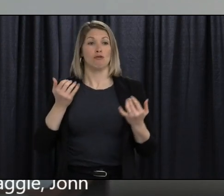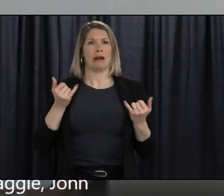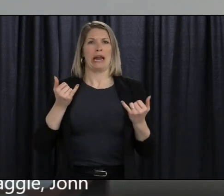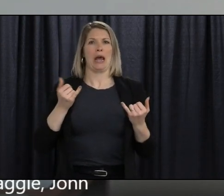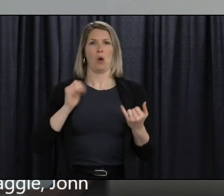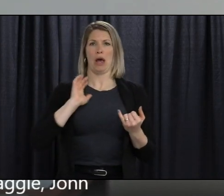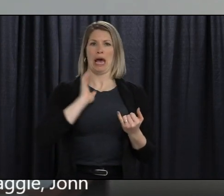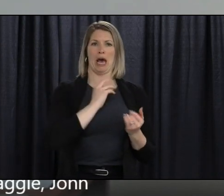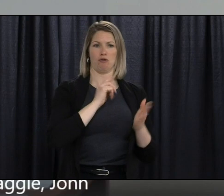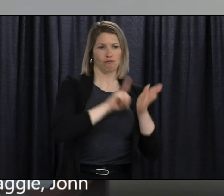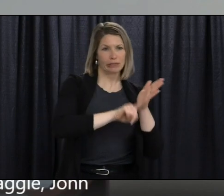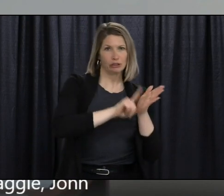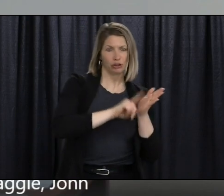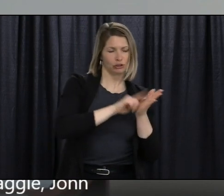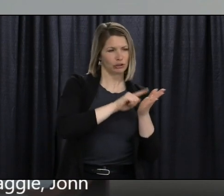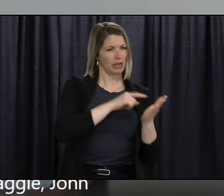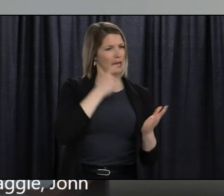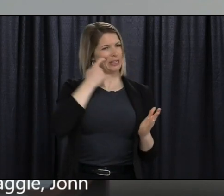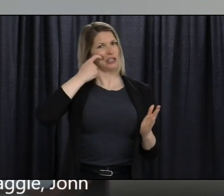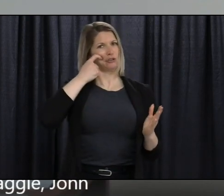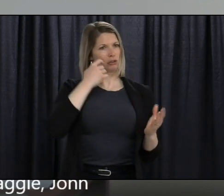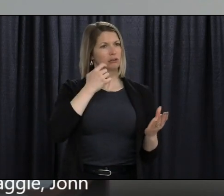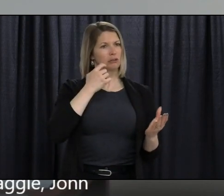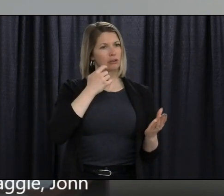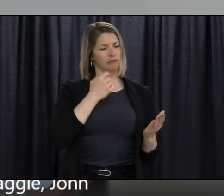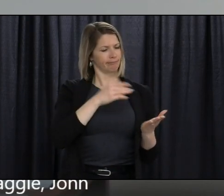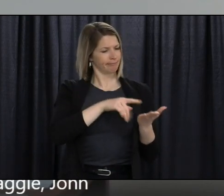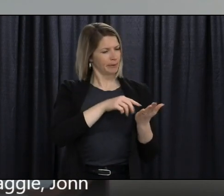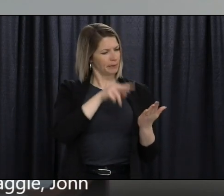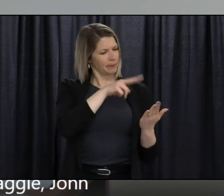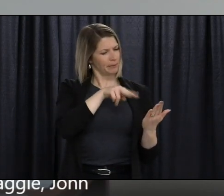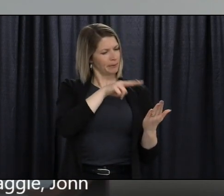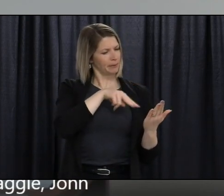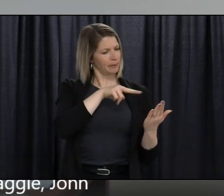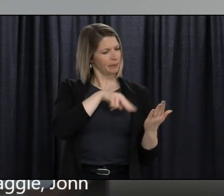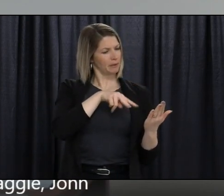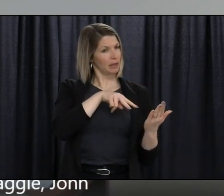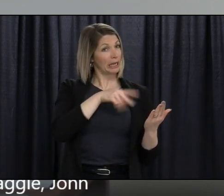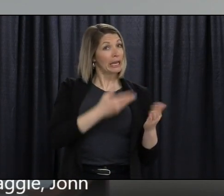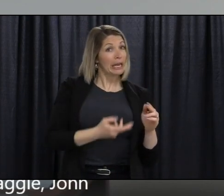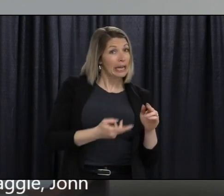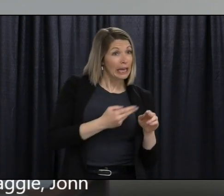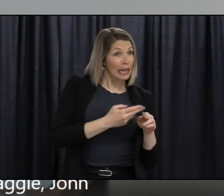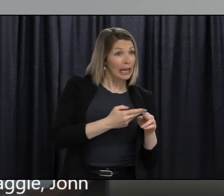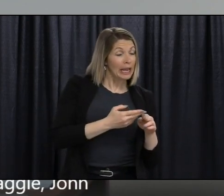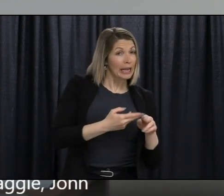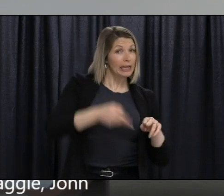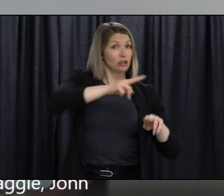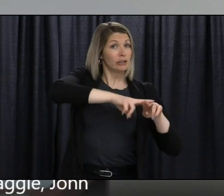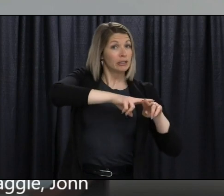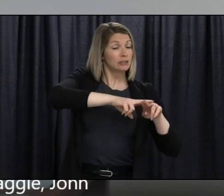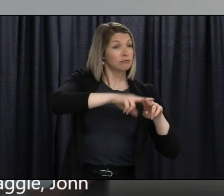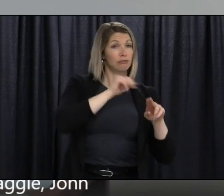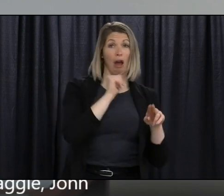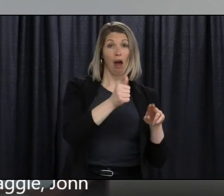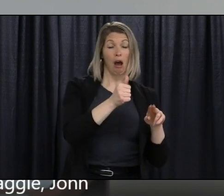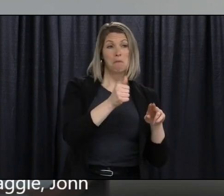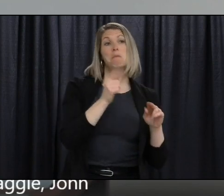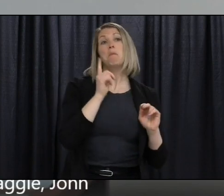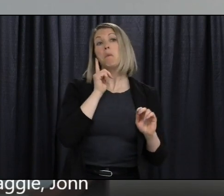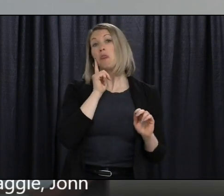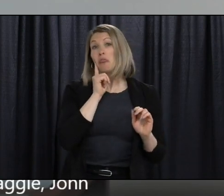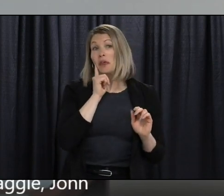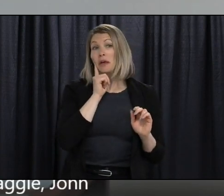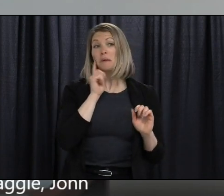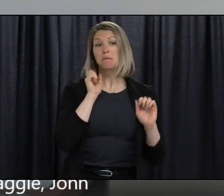the demand on formal addiction services has not increased and may actually have gone down a little in terms of accessing some